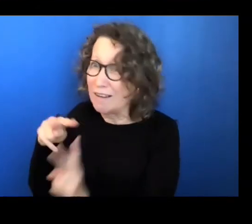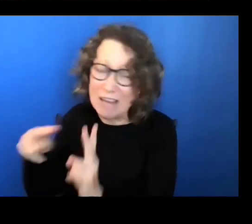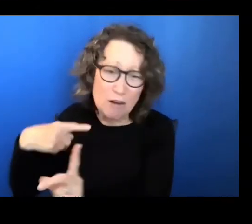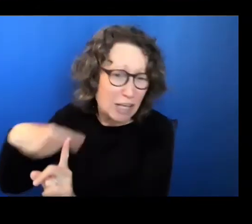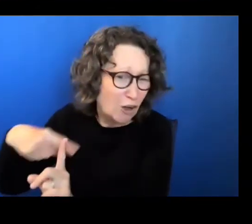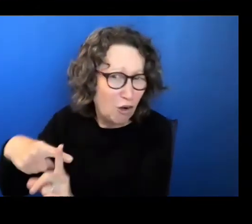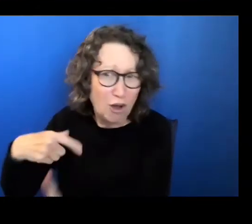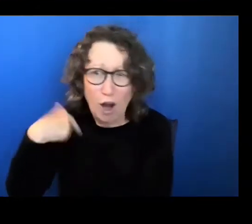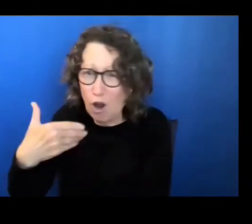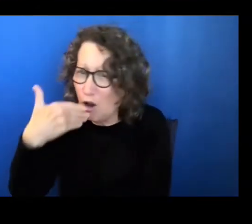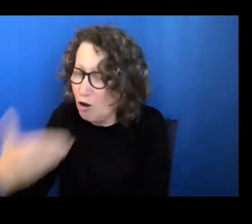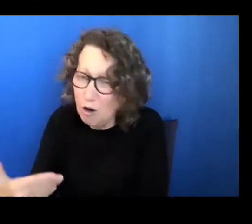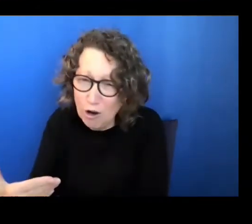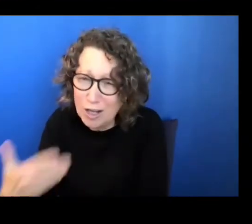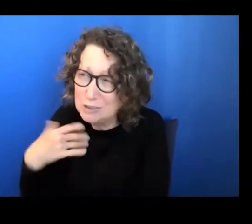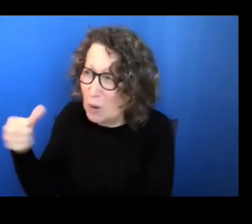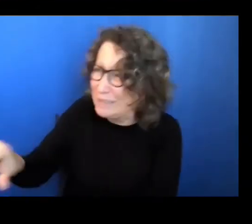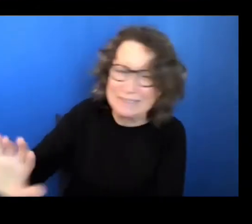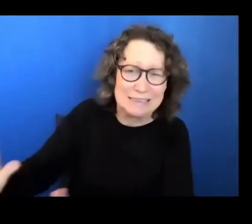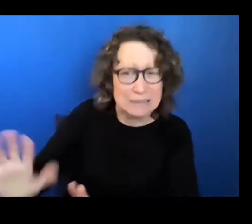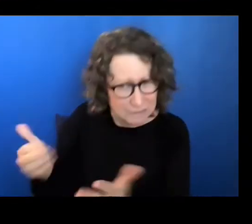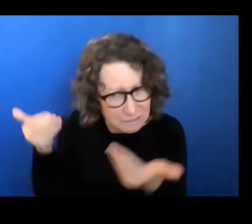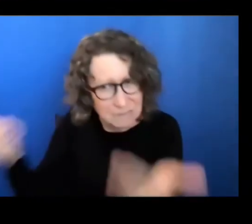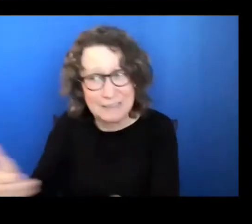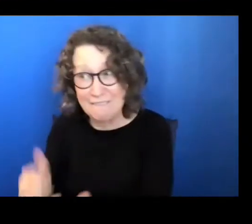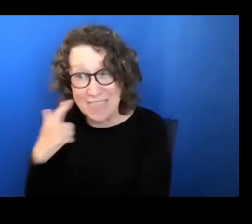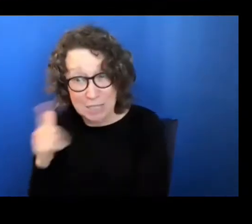good. So